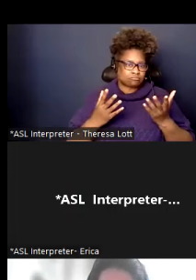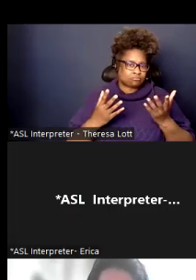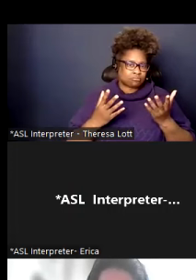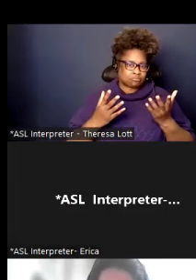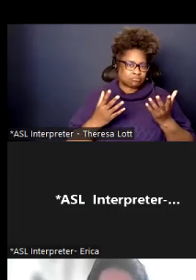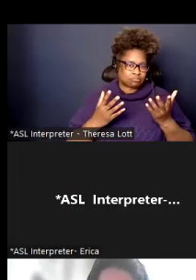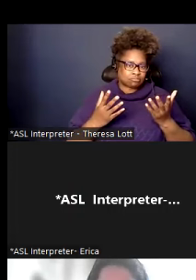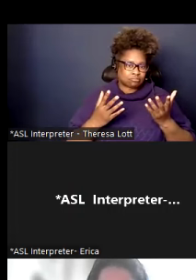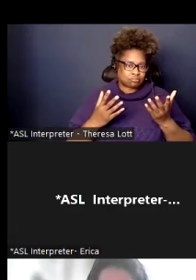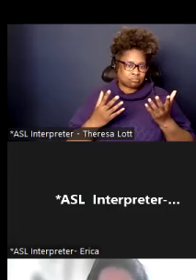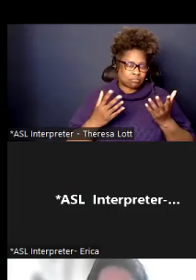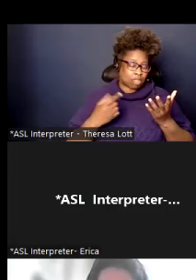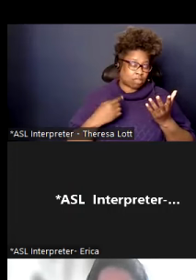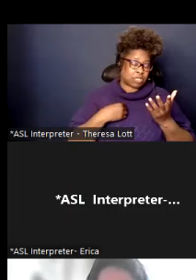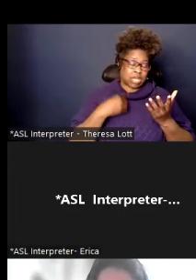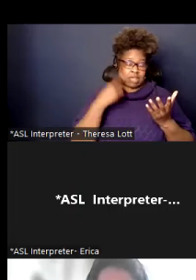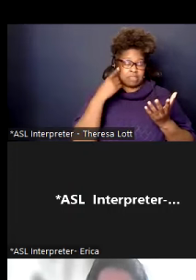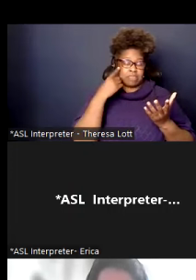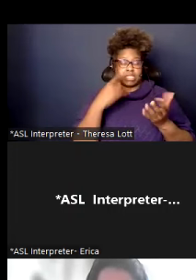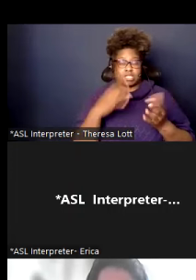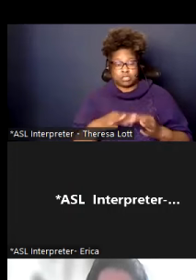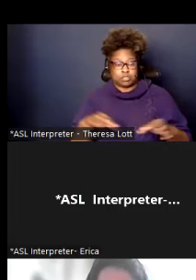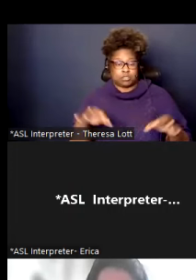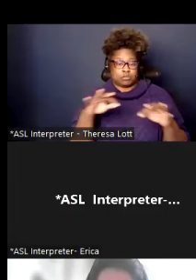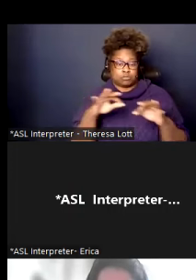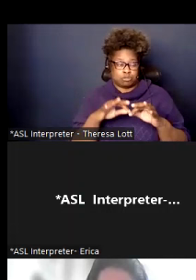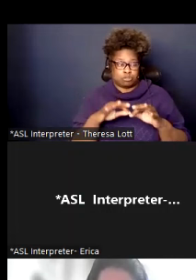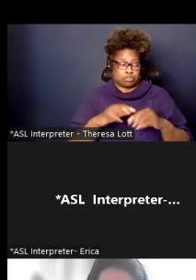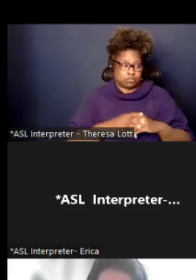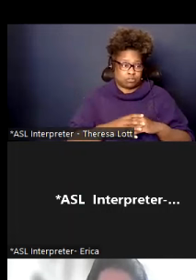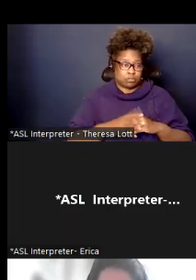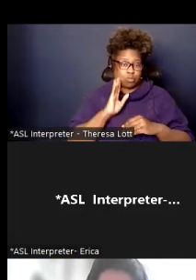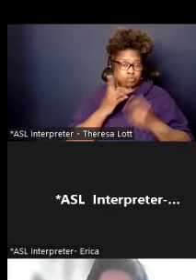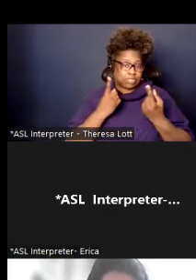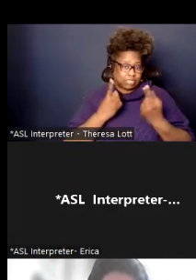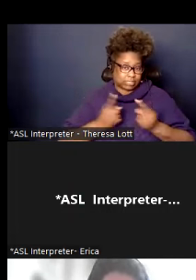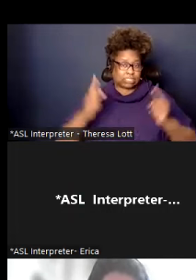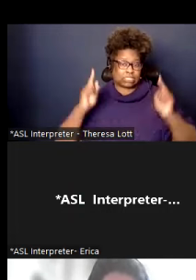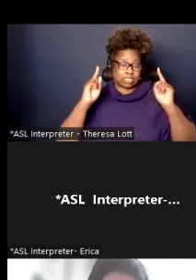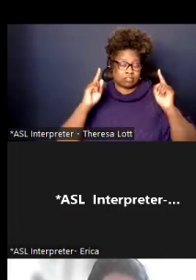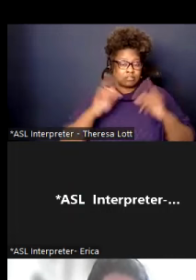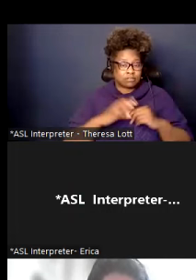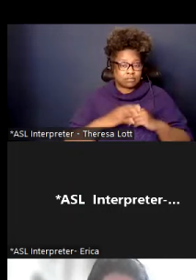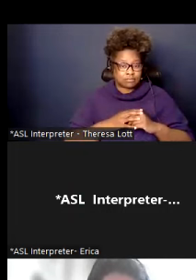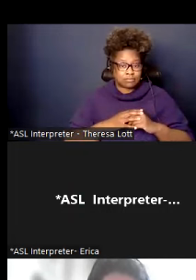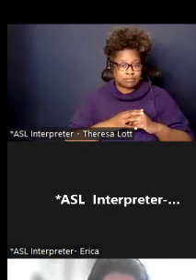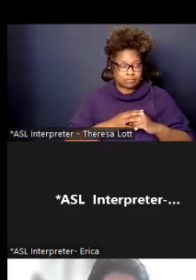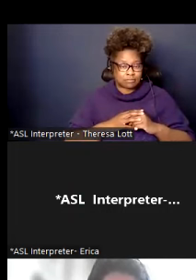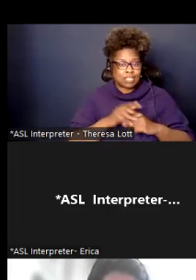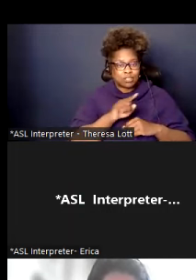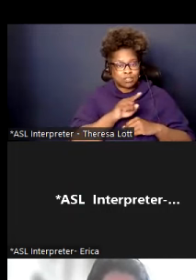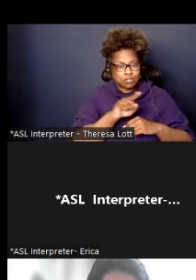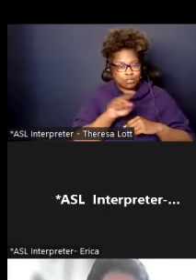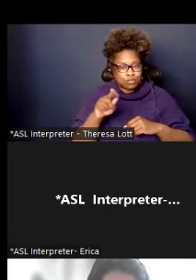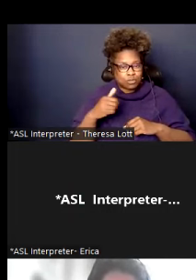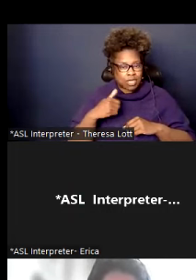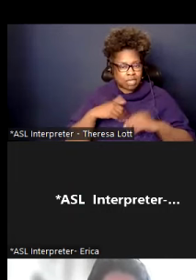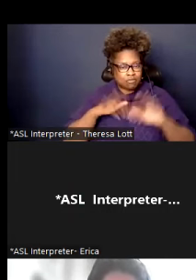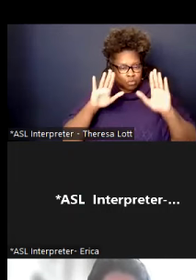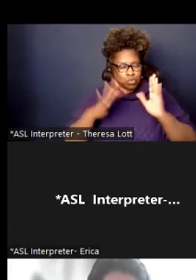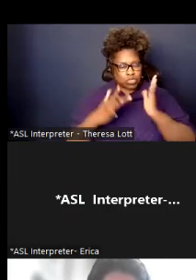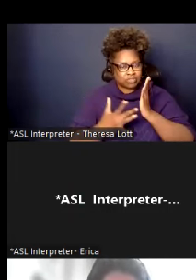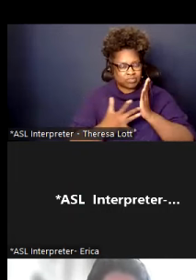NENJ in particular is going to be such a success. You have a really great technical